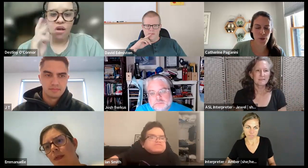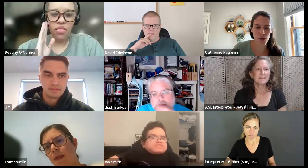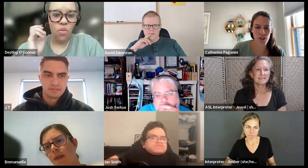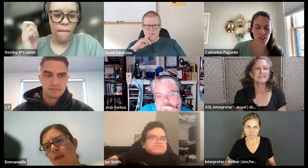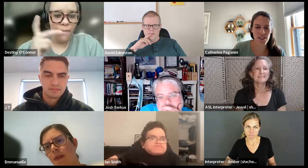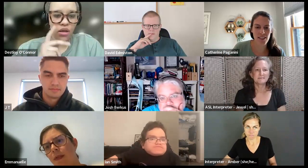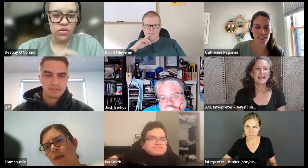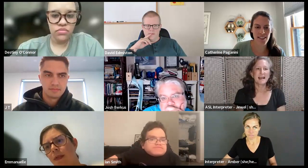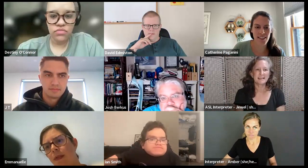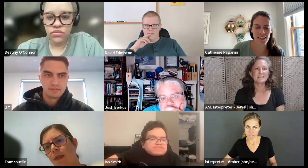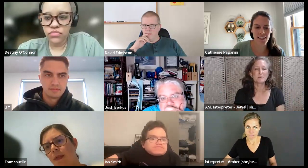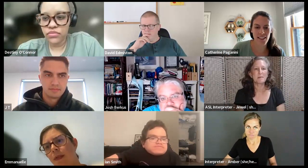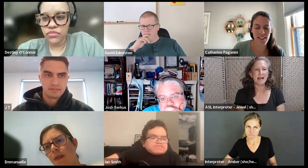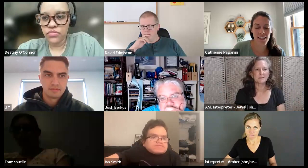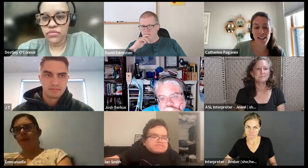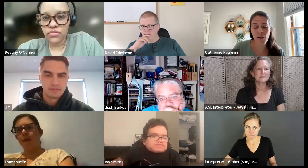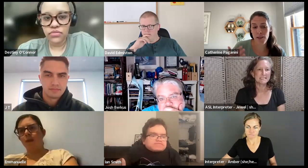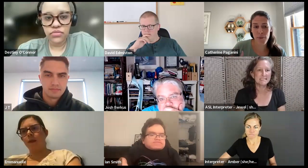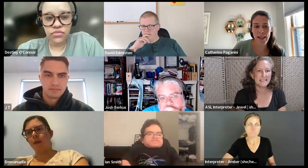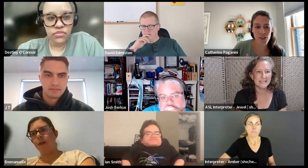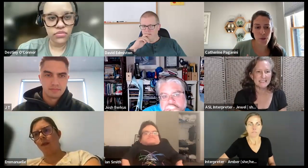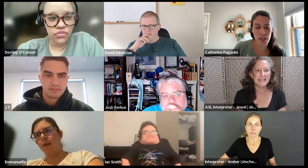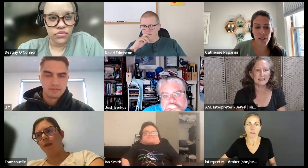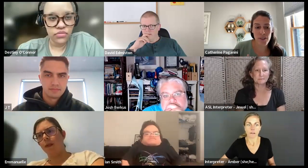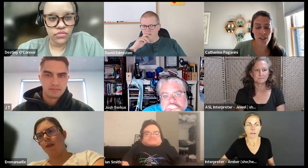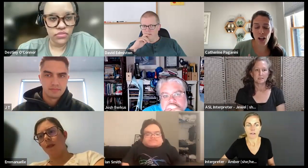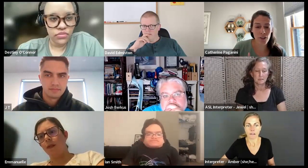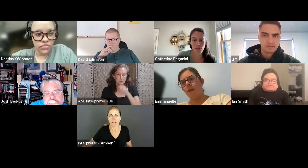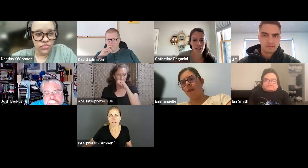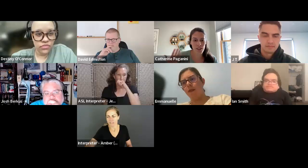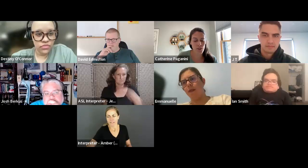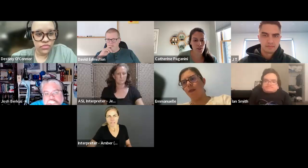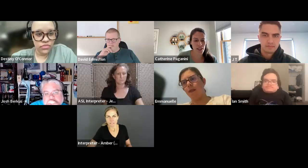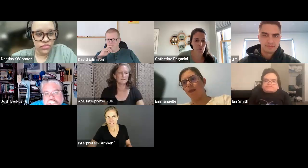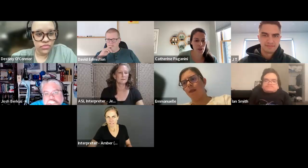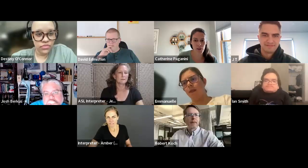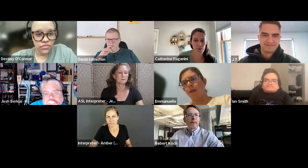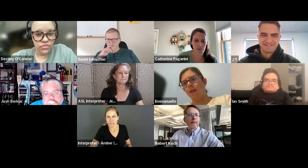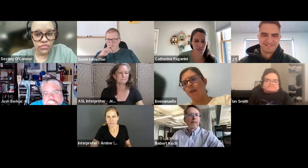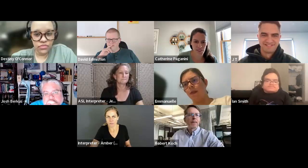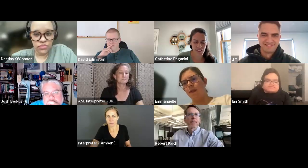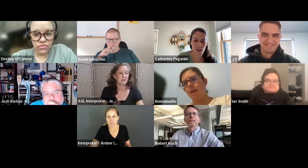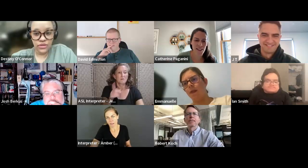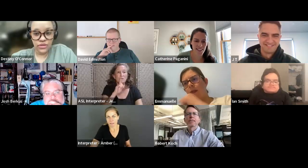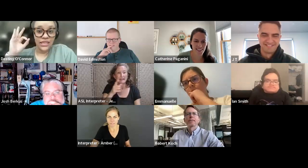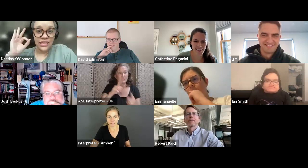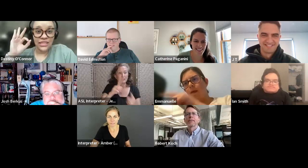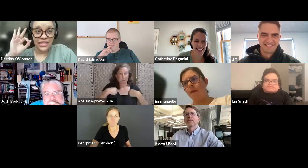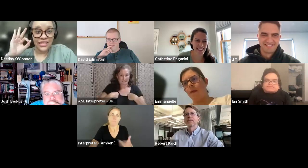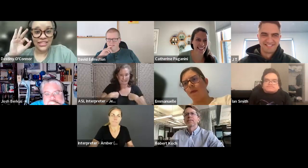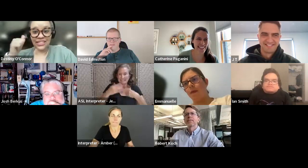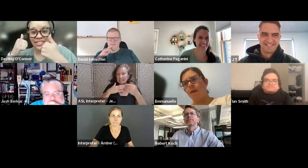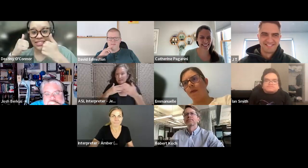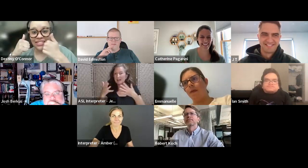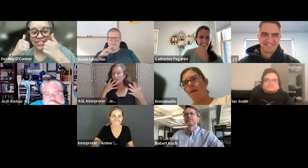let's hope it works. It doesn't matter to me if he's colorful. It looks very happy. So, oh, there.